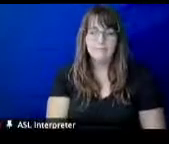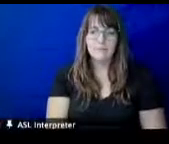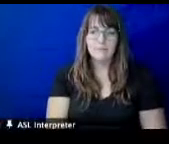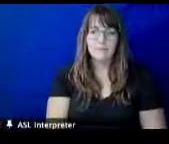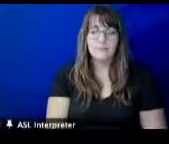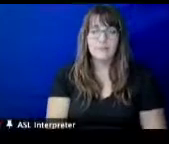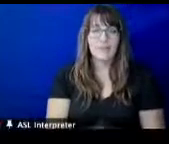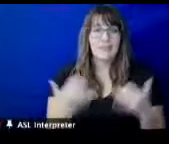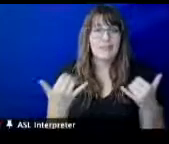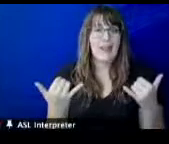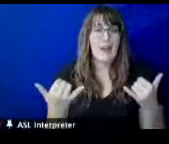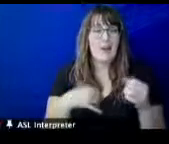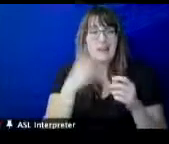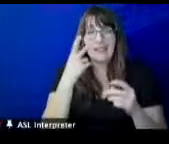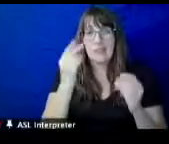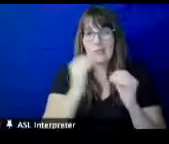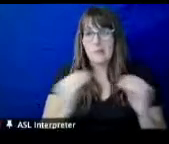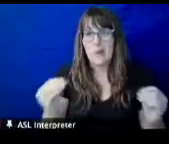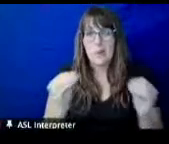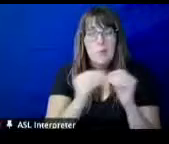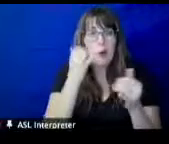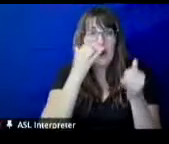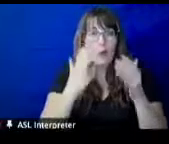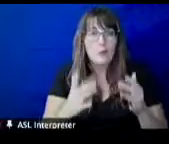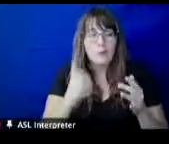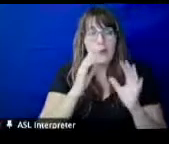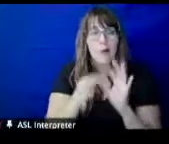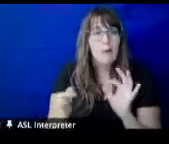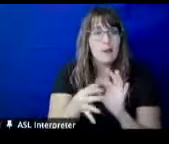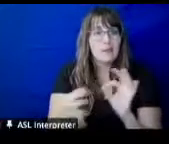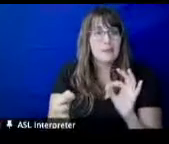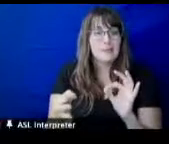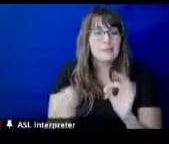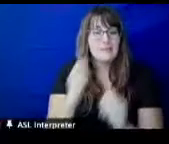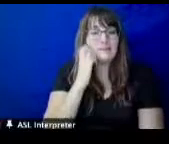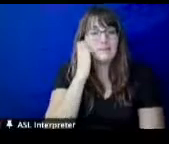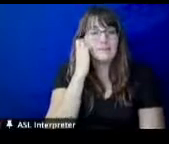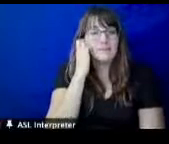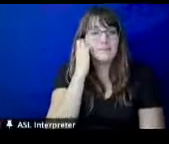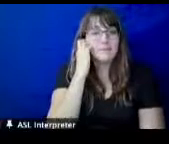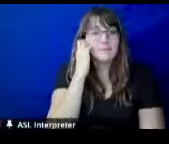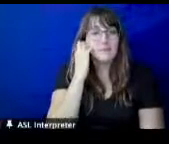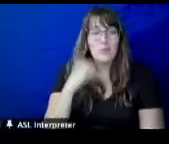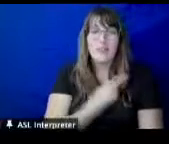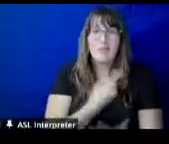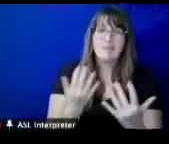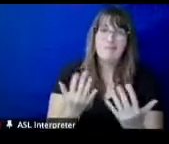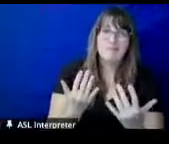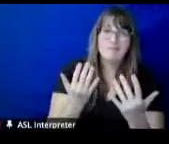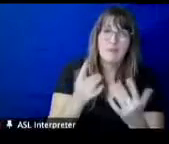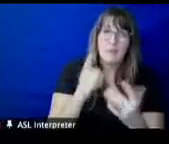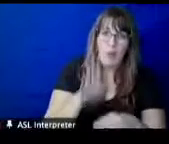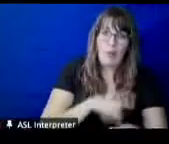At this time, I don't see anyone in the queue, and we have been here a while.